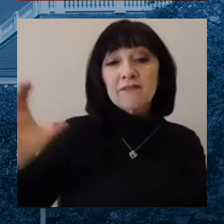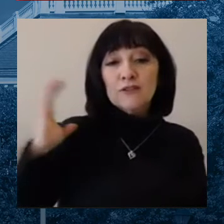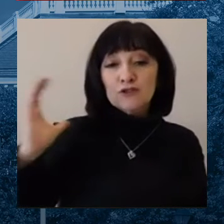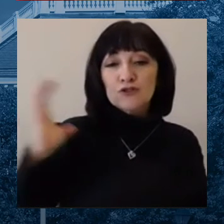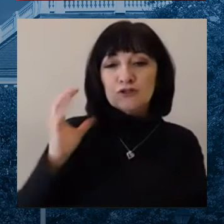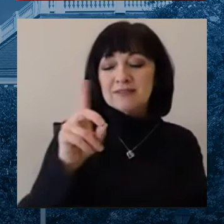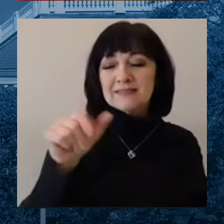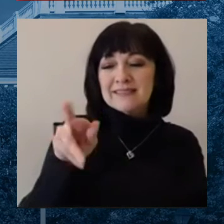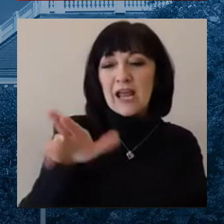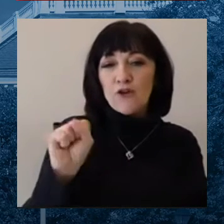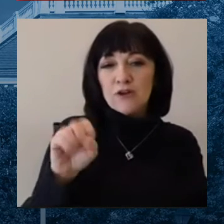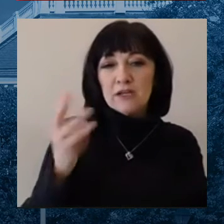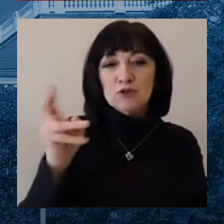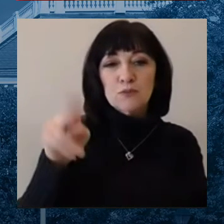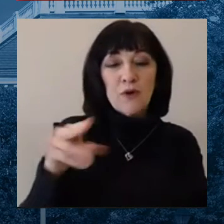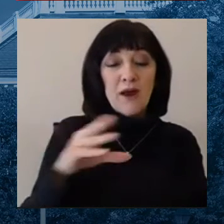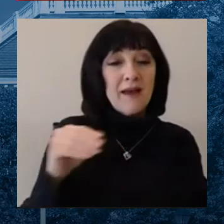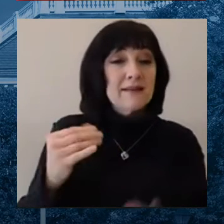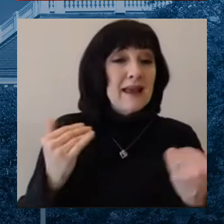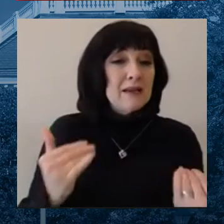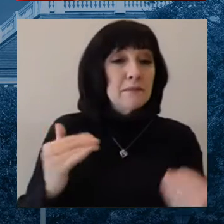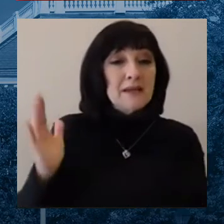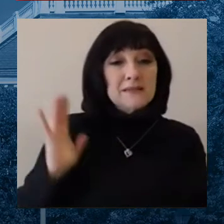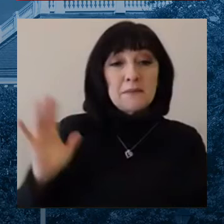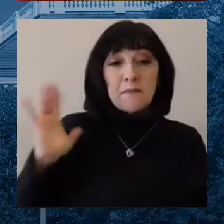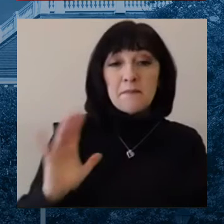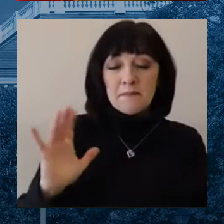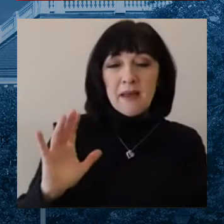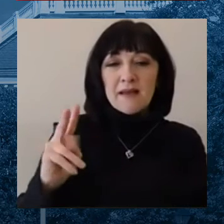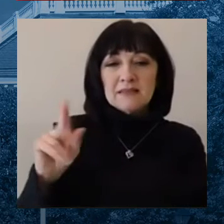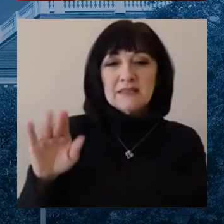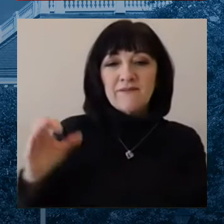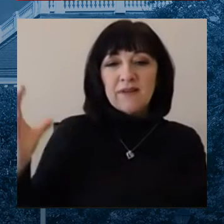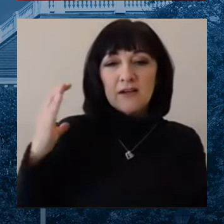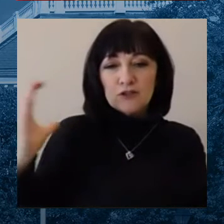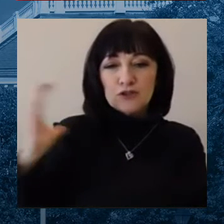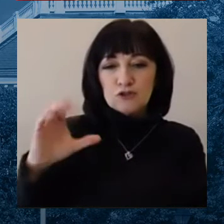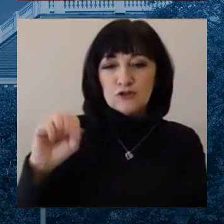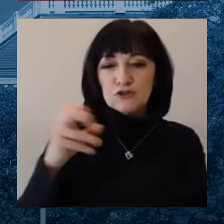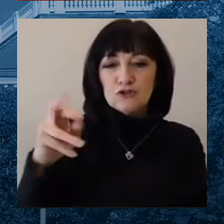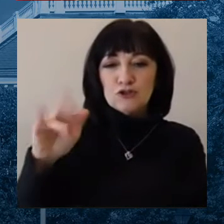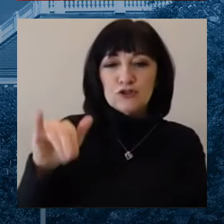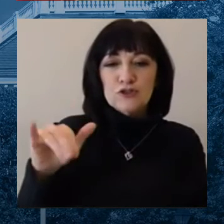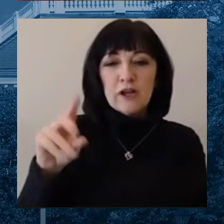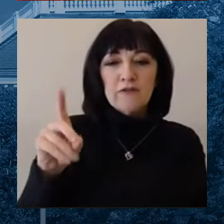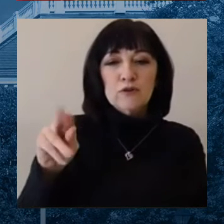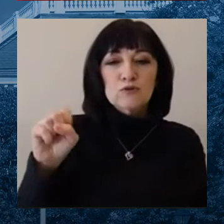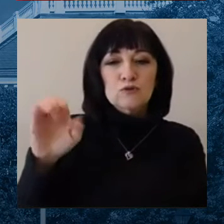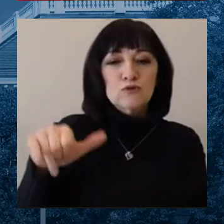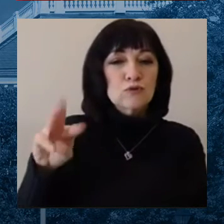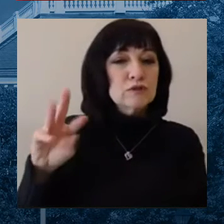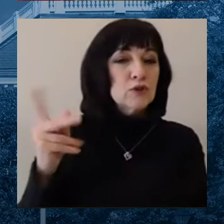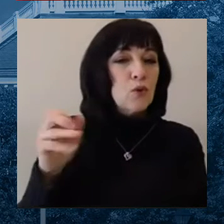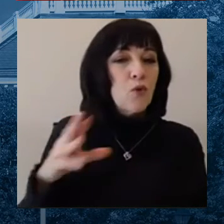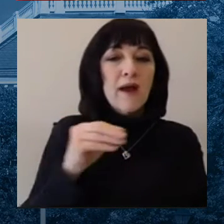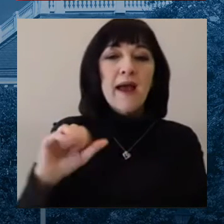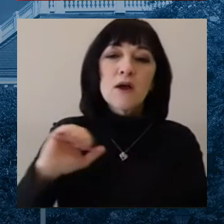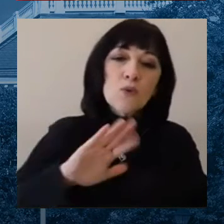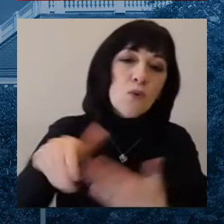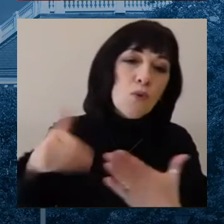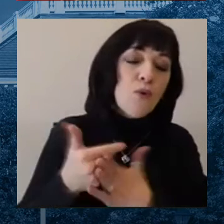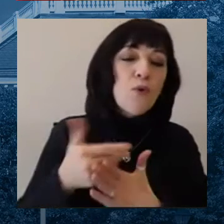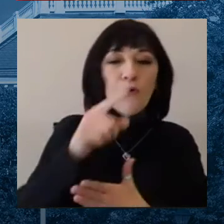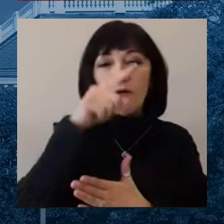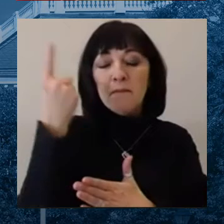Darius Brown, immediate past Vice Chair, Sherry Dorsey Walker, and all Black Caucus